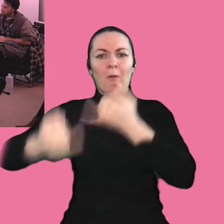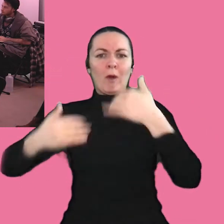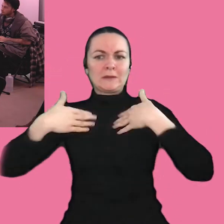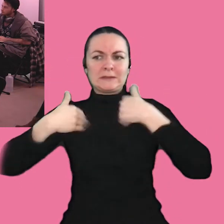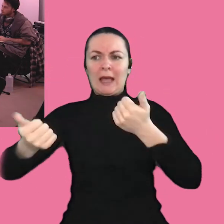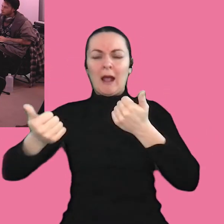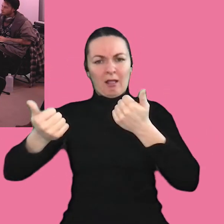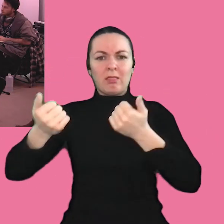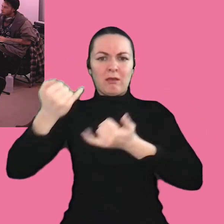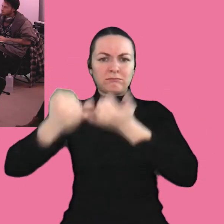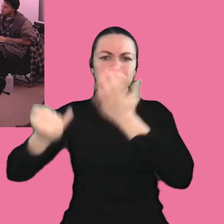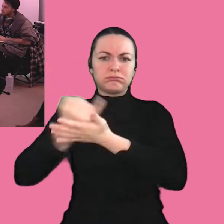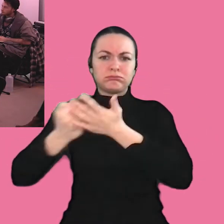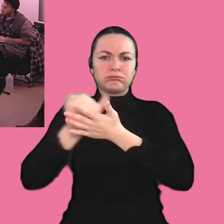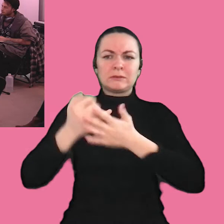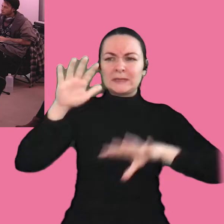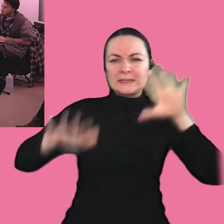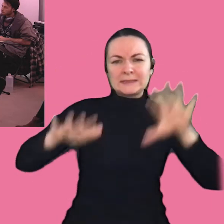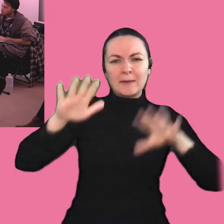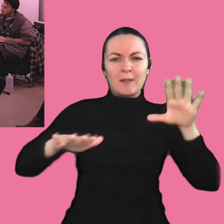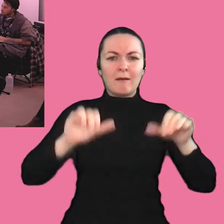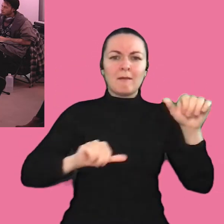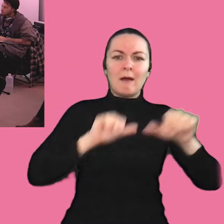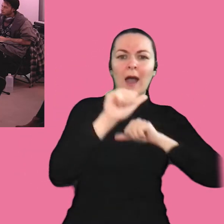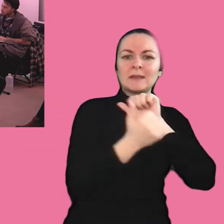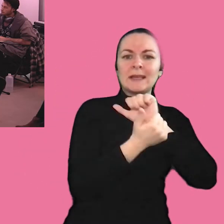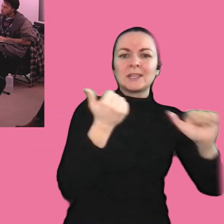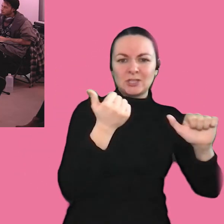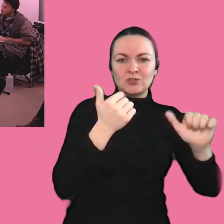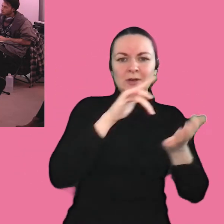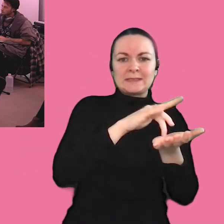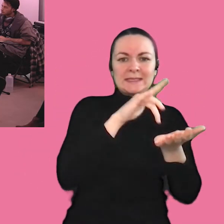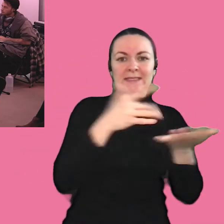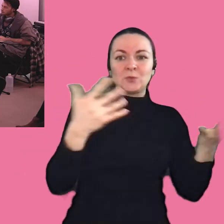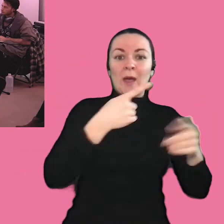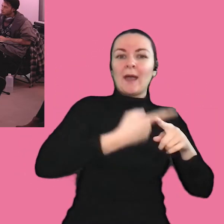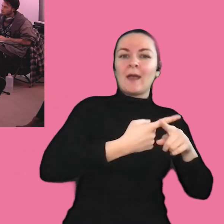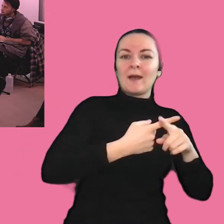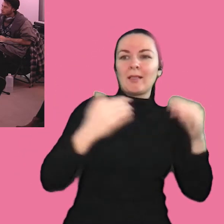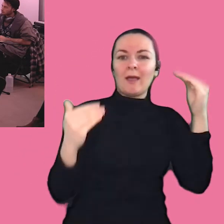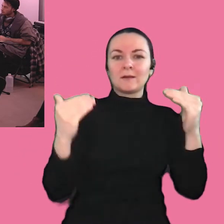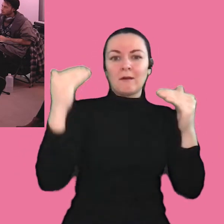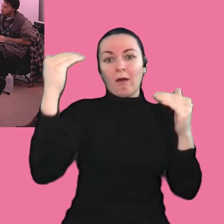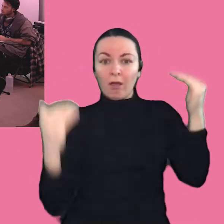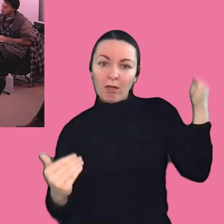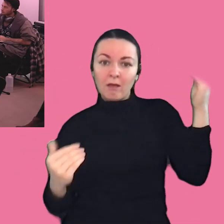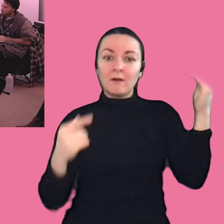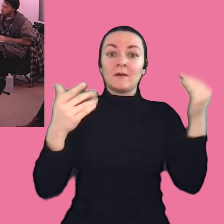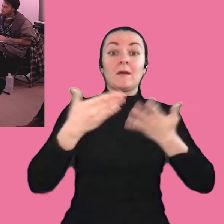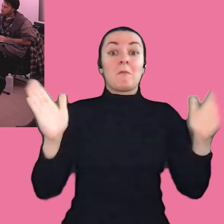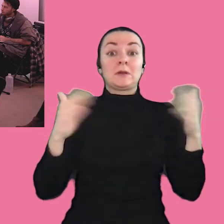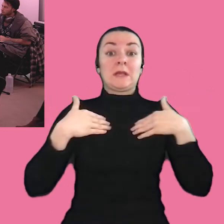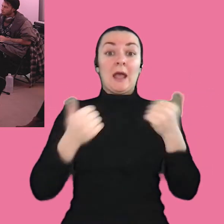had worse health outcomes to people in very similar post-industrial cities in England. So the population